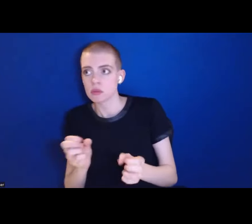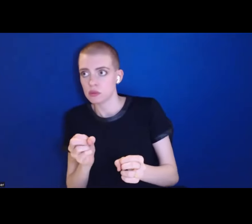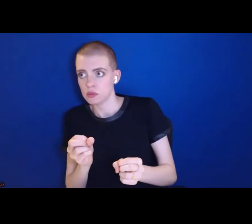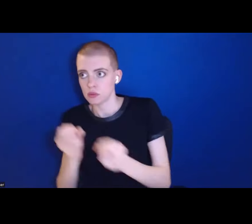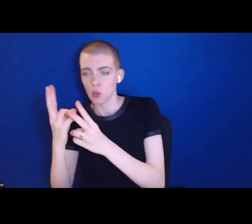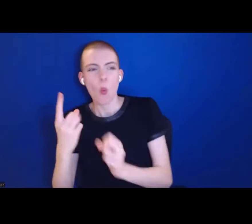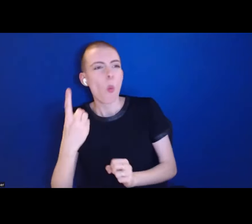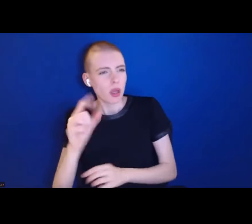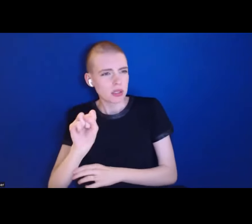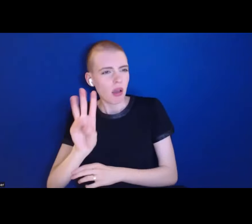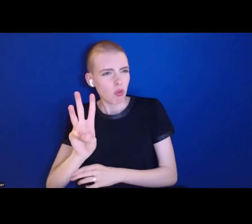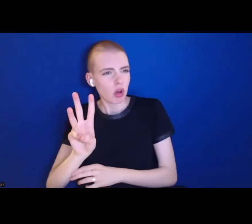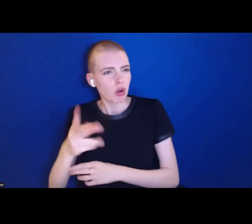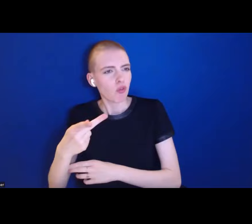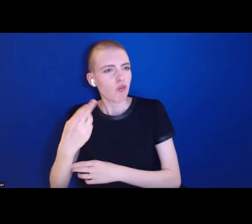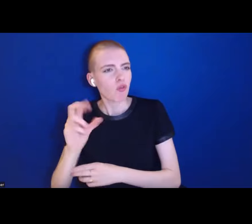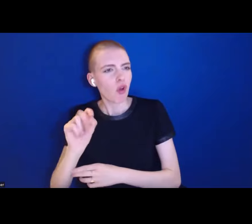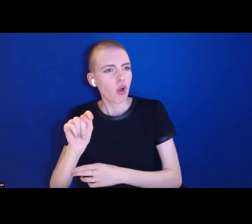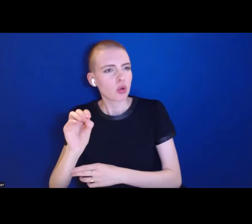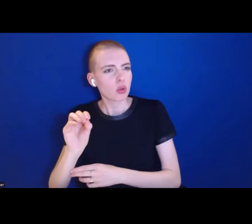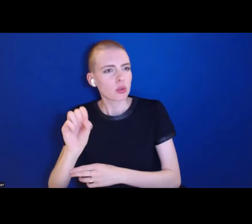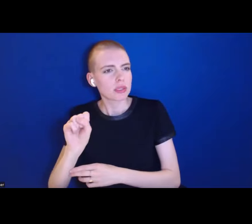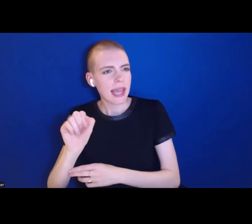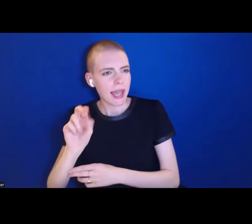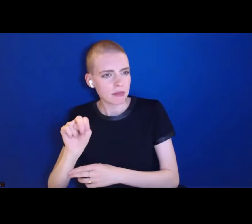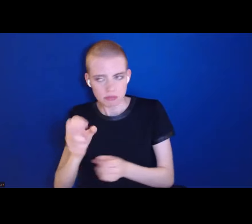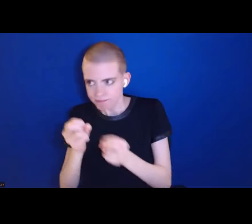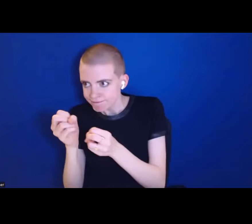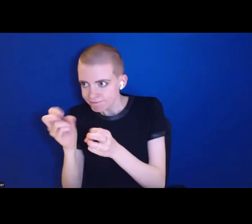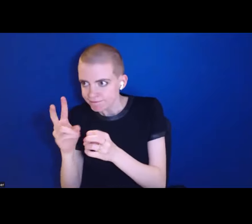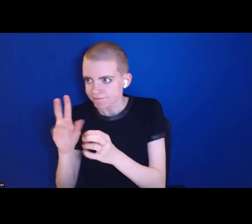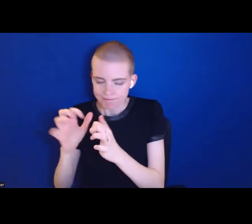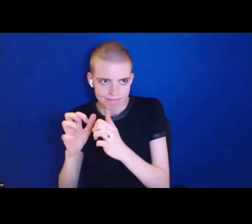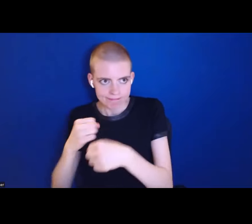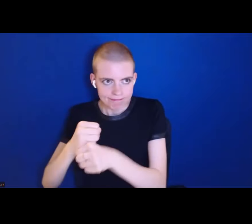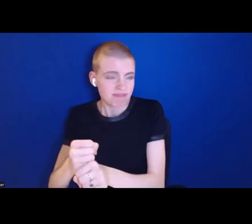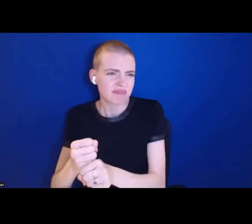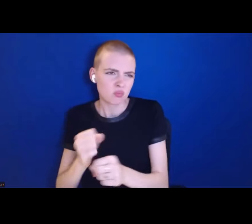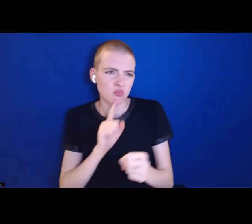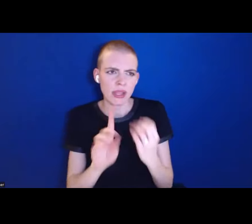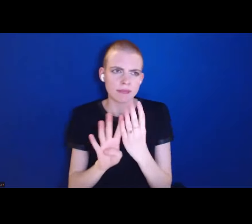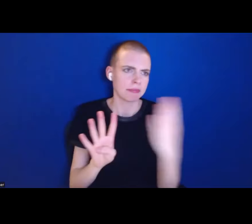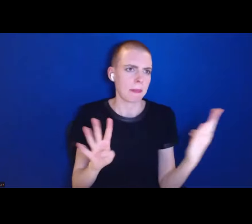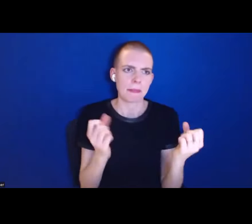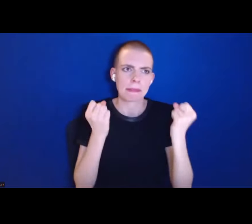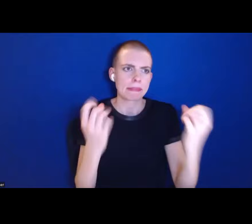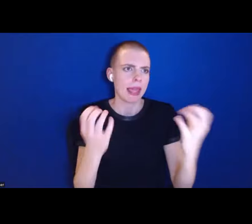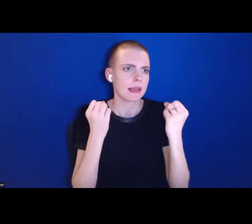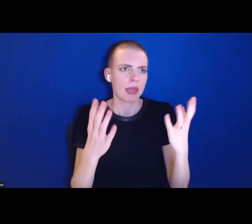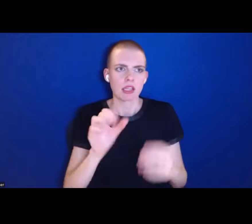PhotoScan. But there's now a variety of other photogrammetry softwares that are actually open source. And